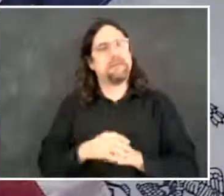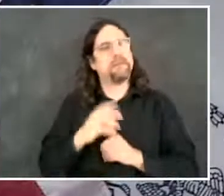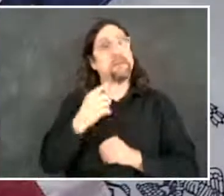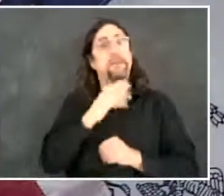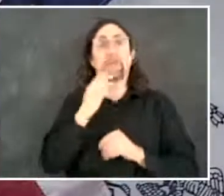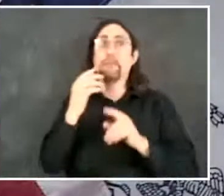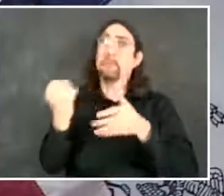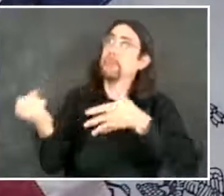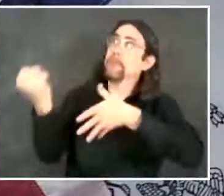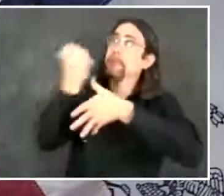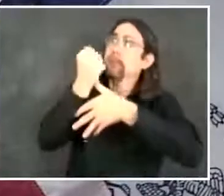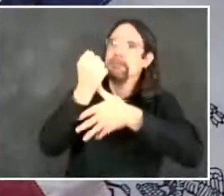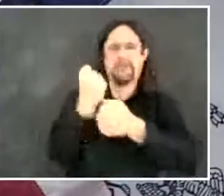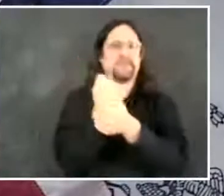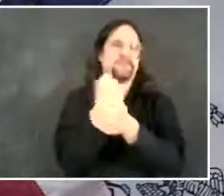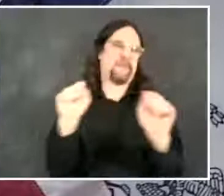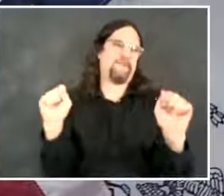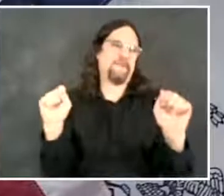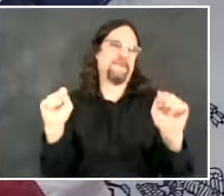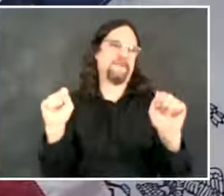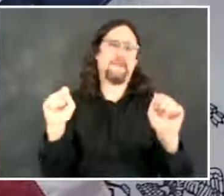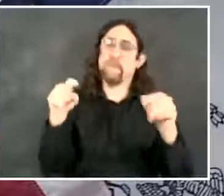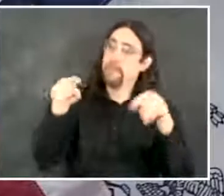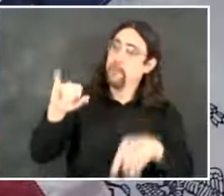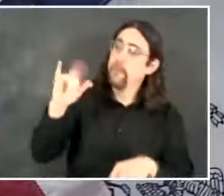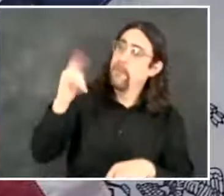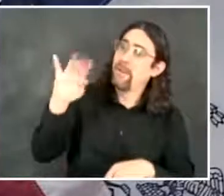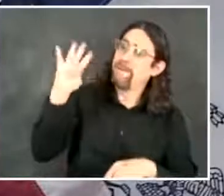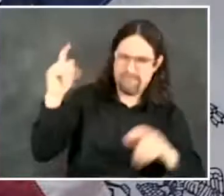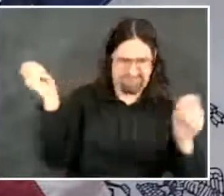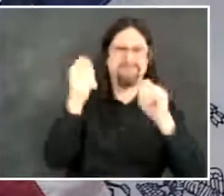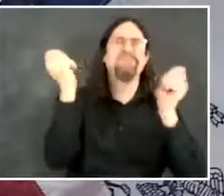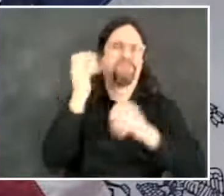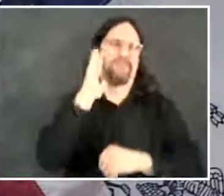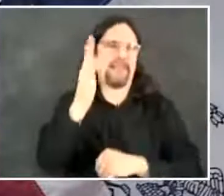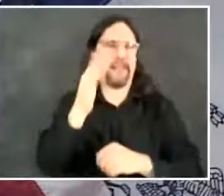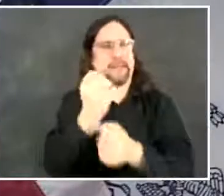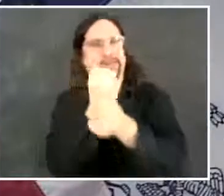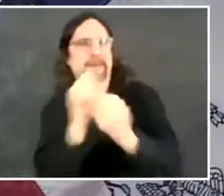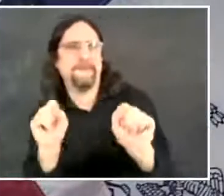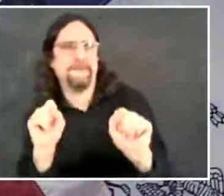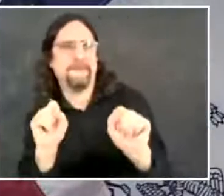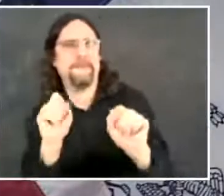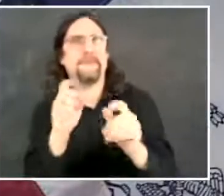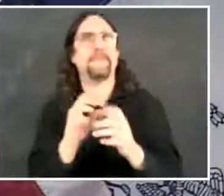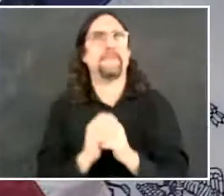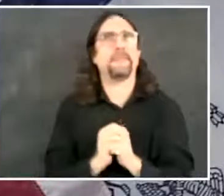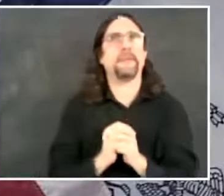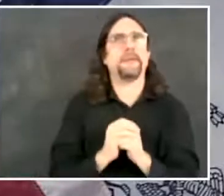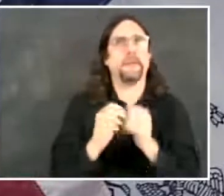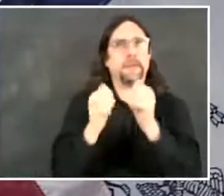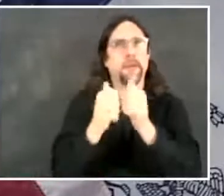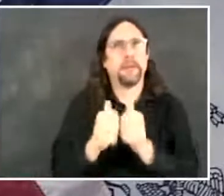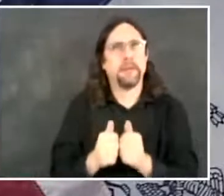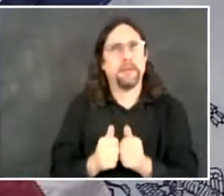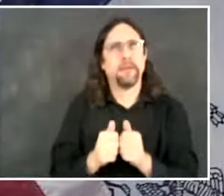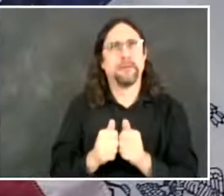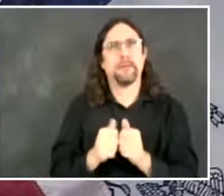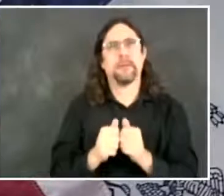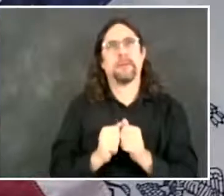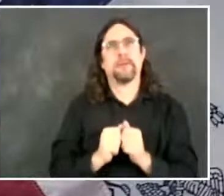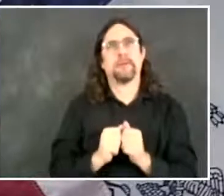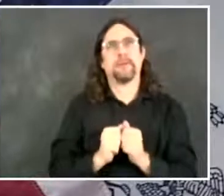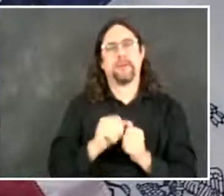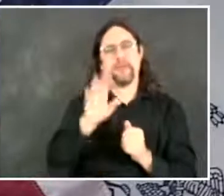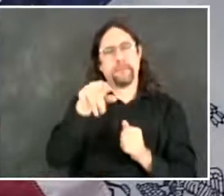present danger, New Yorkers. Anytime people gather, and especially a prolonged gathering, not acceptable, will not be accepted, will be